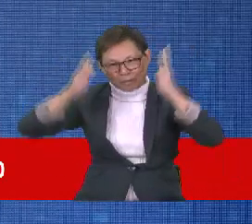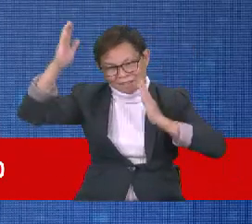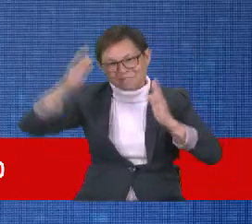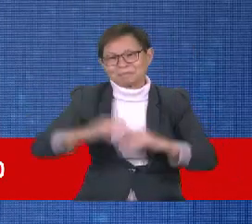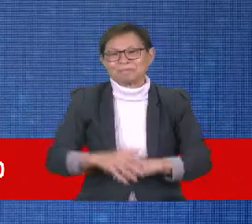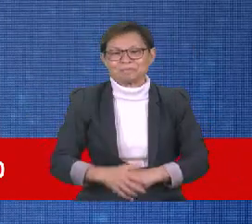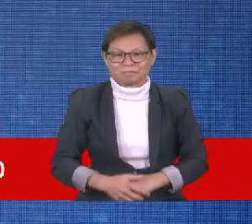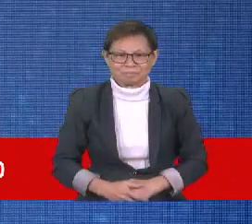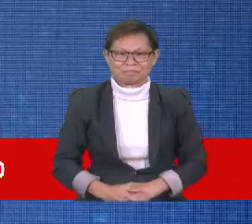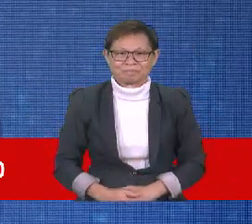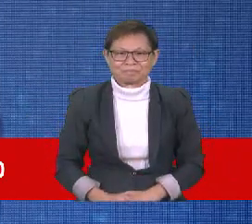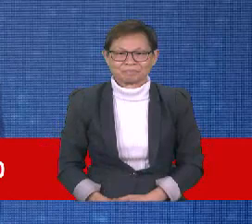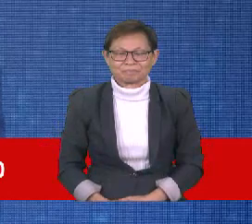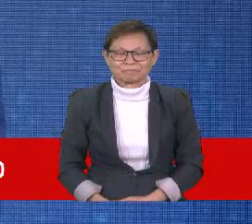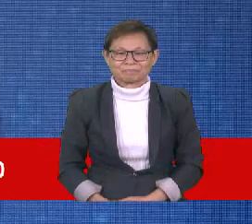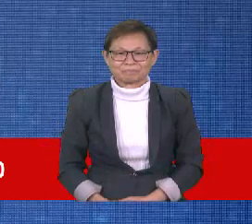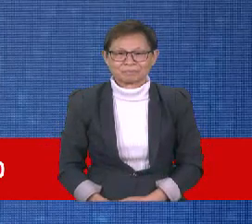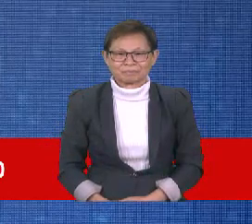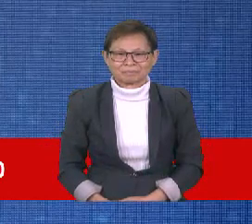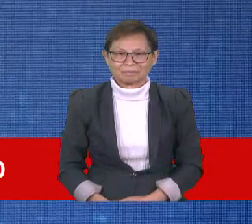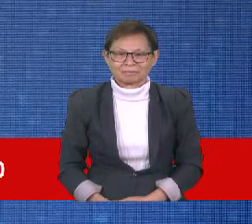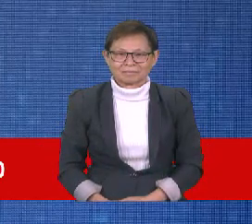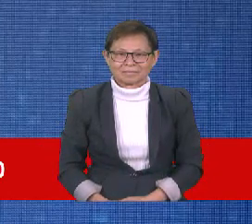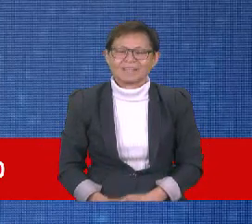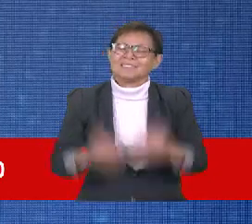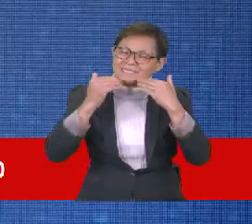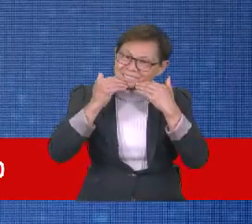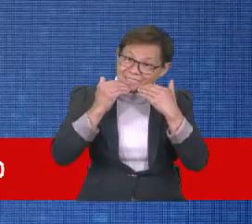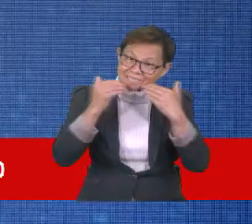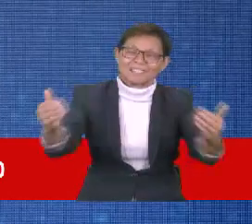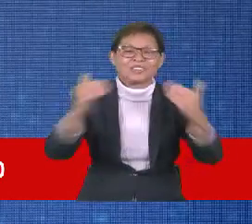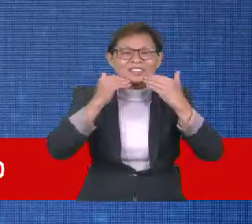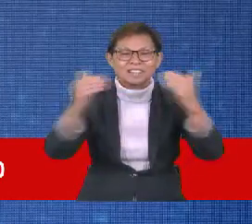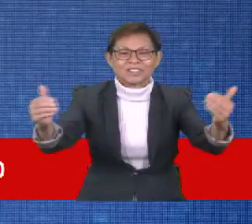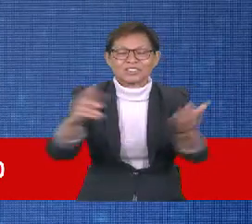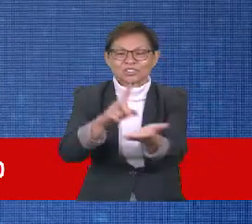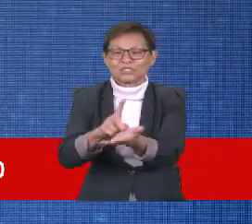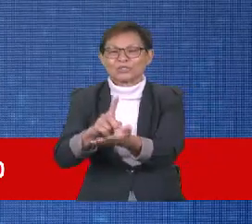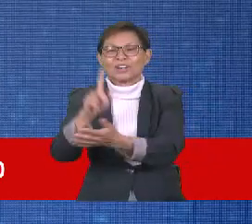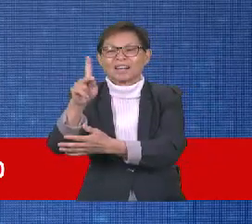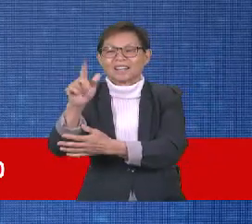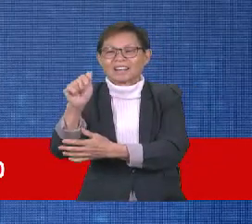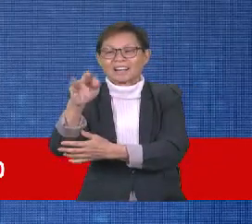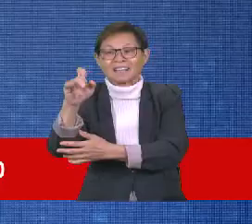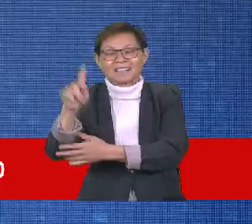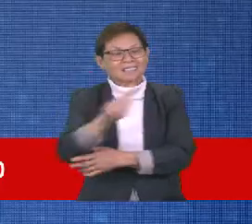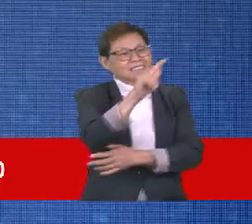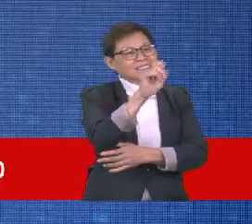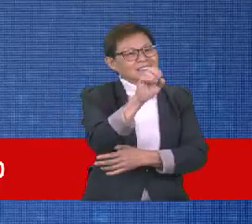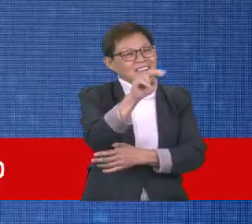of the majority of our people. So let me thank you again to the Kani Tanong, the